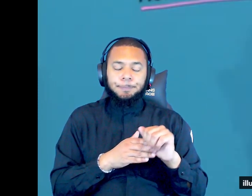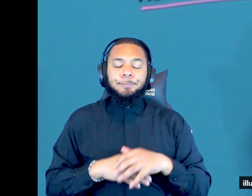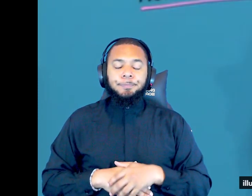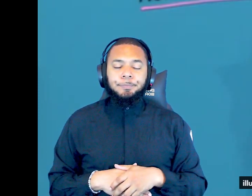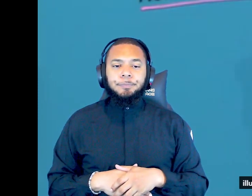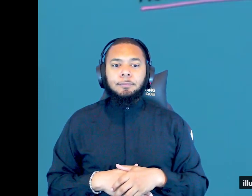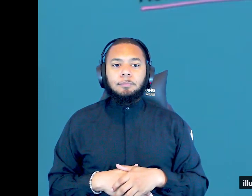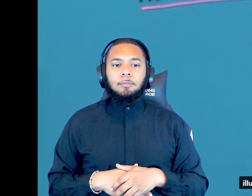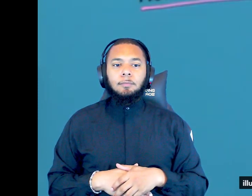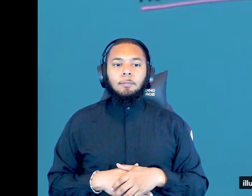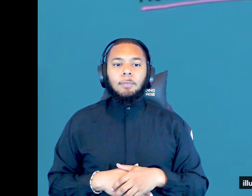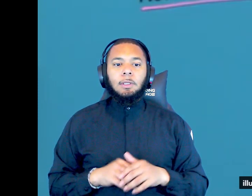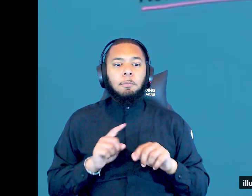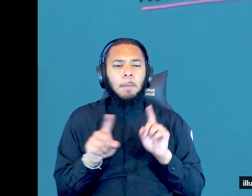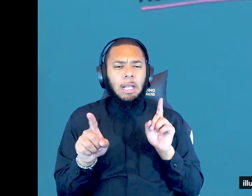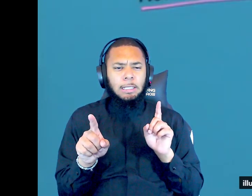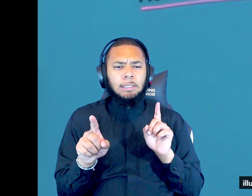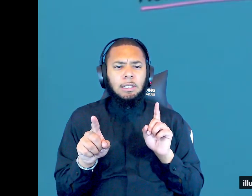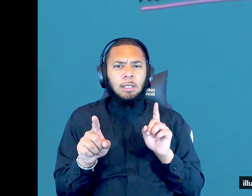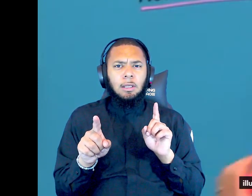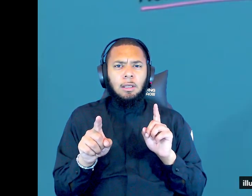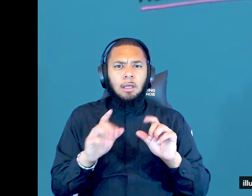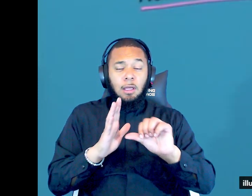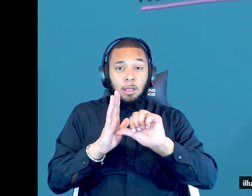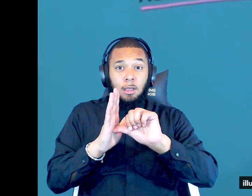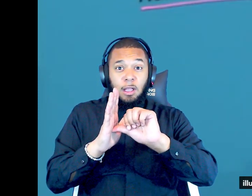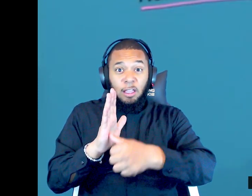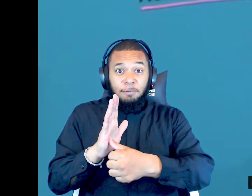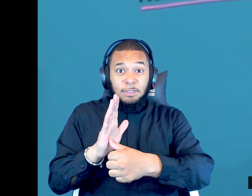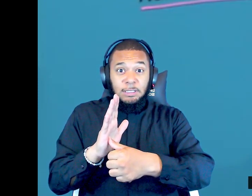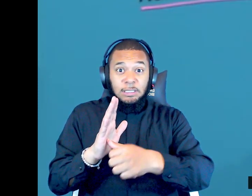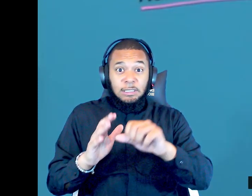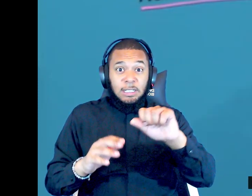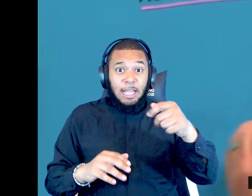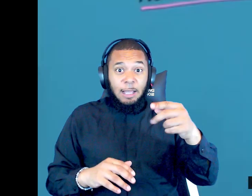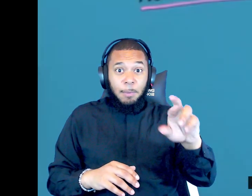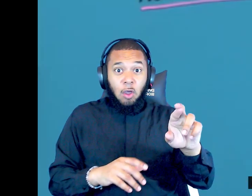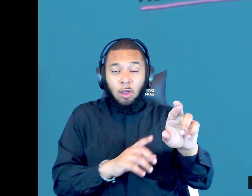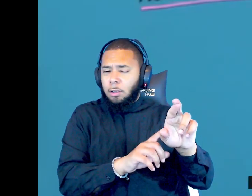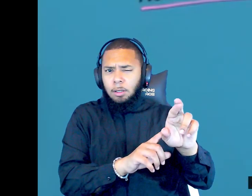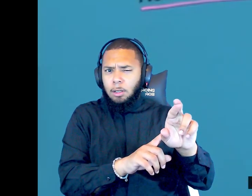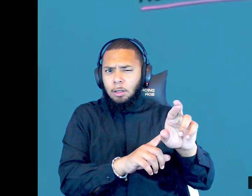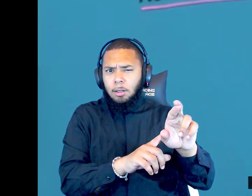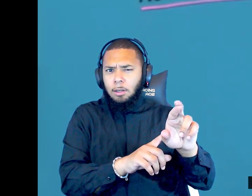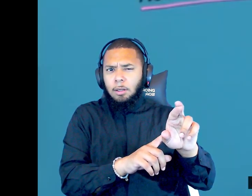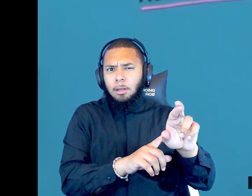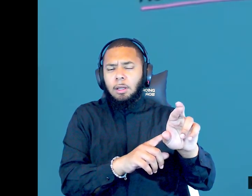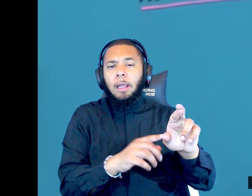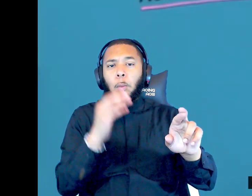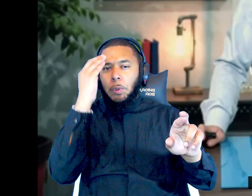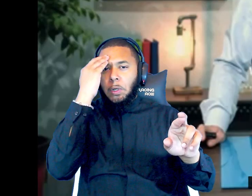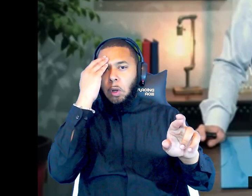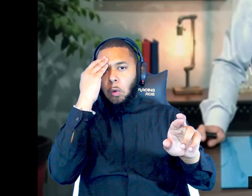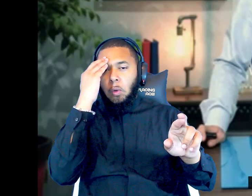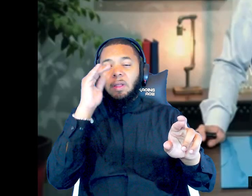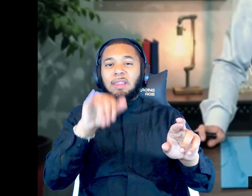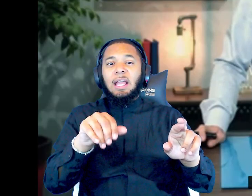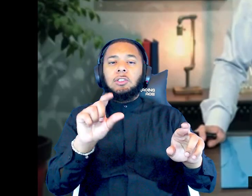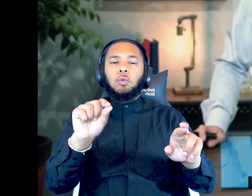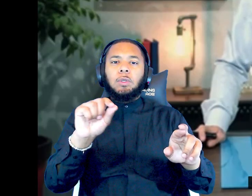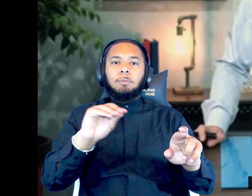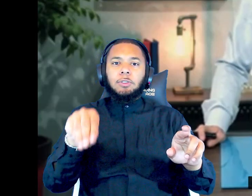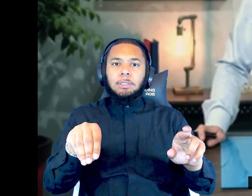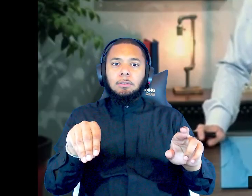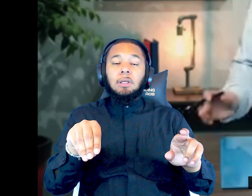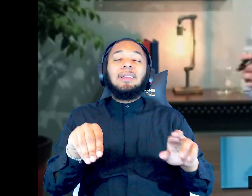here instead of illuminating what the finance charge is, we just have the APR and the APR is 20%. That is pretty